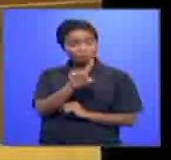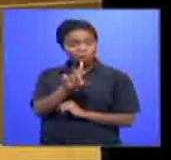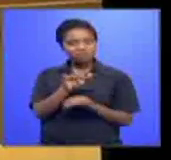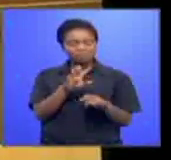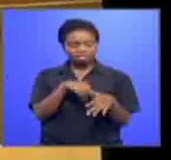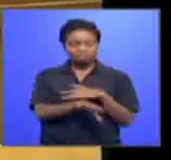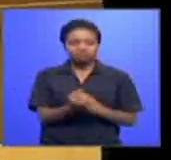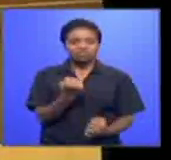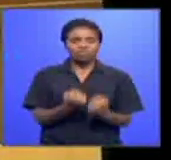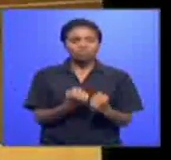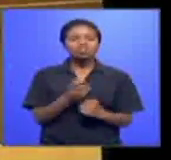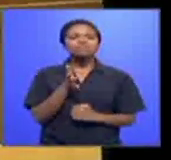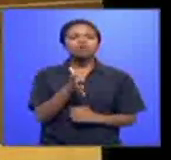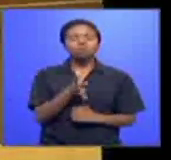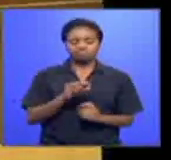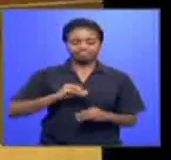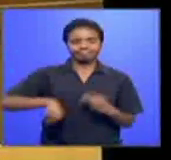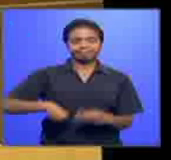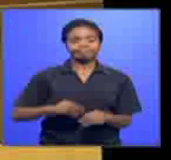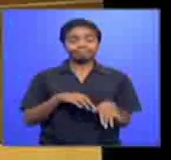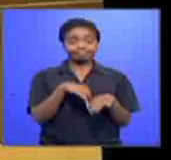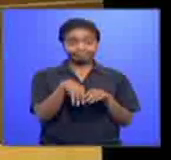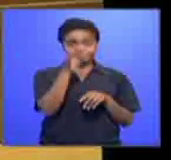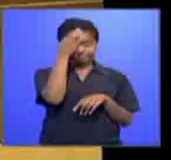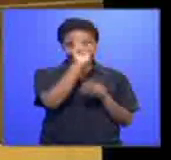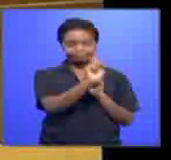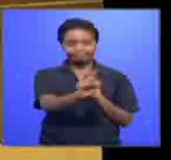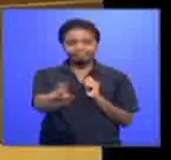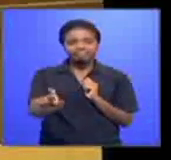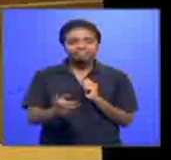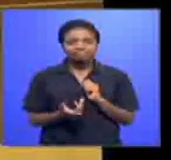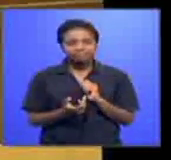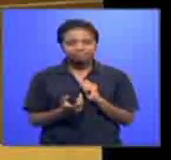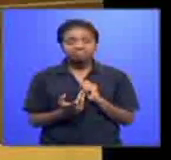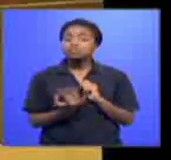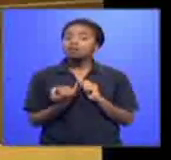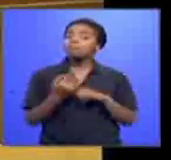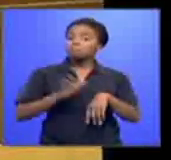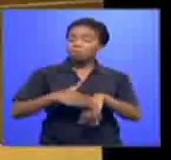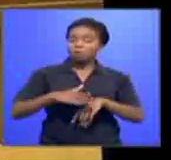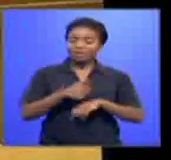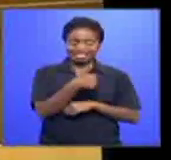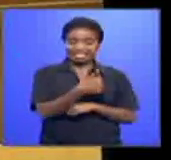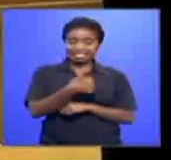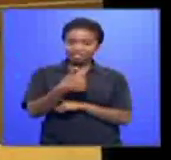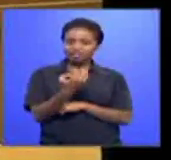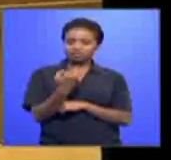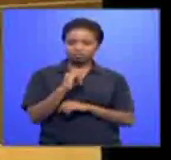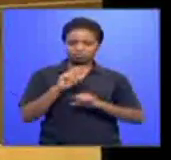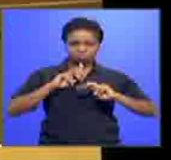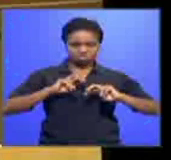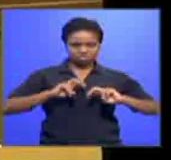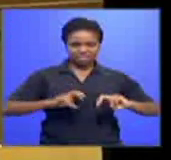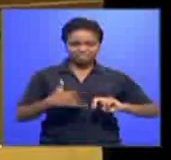persons. A total of 66 persons under investigation are alleged to have